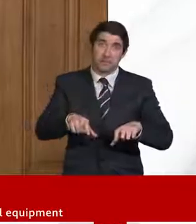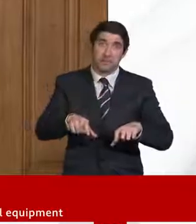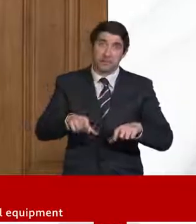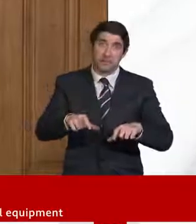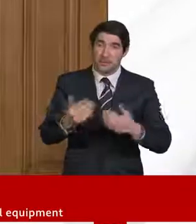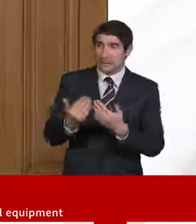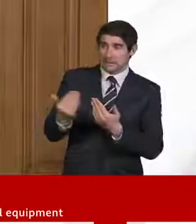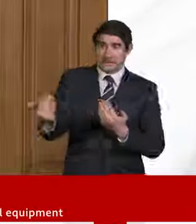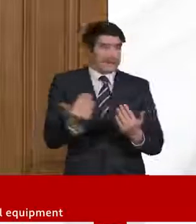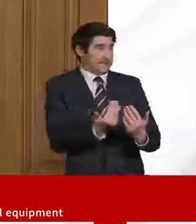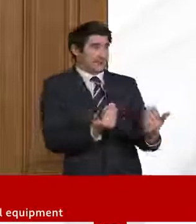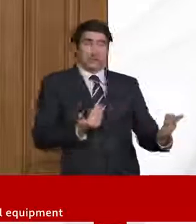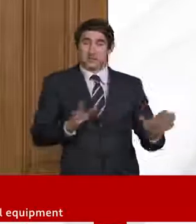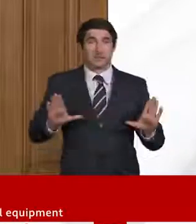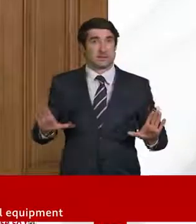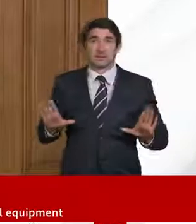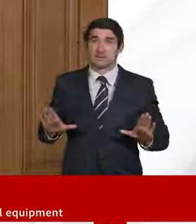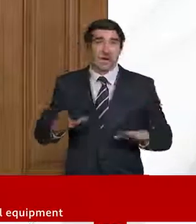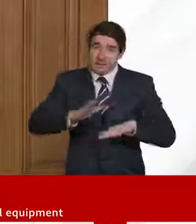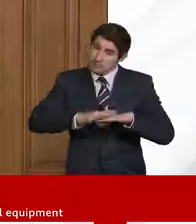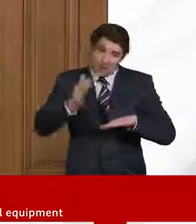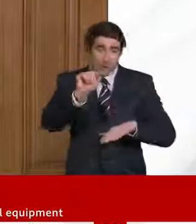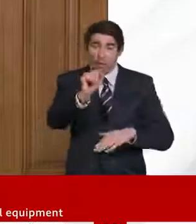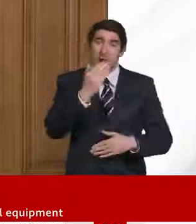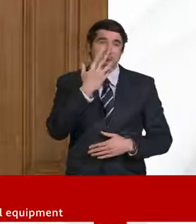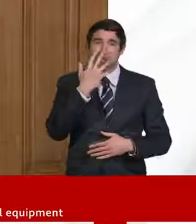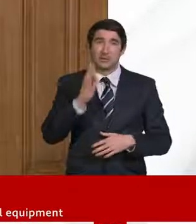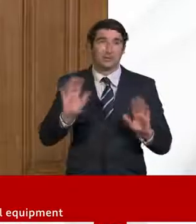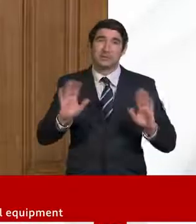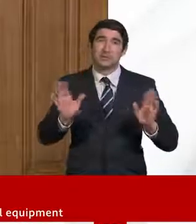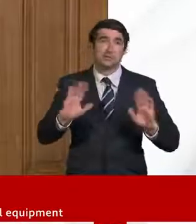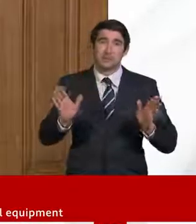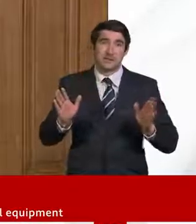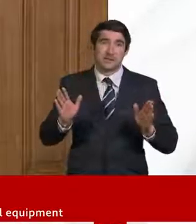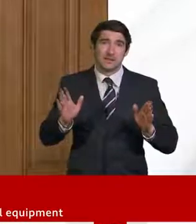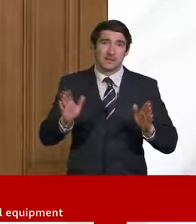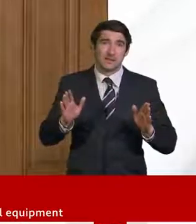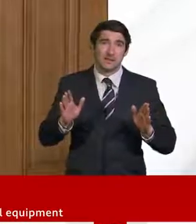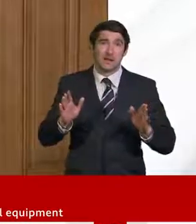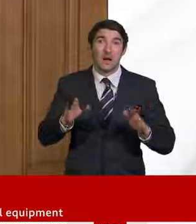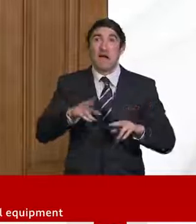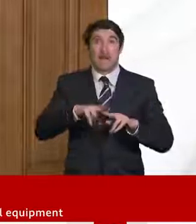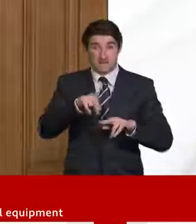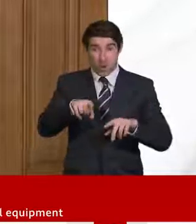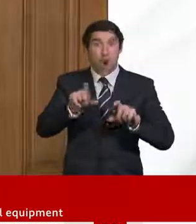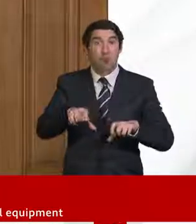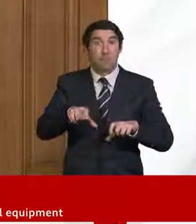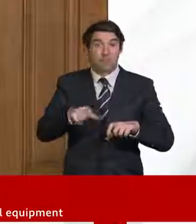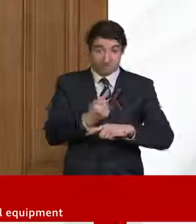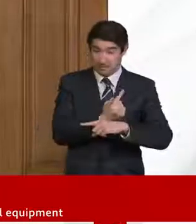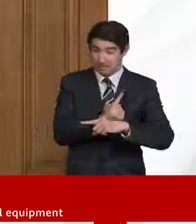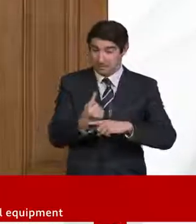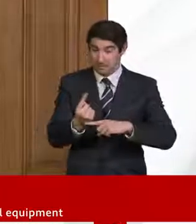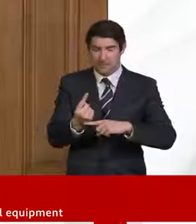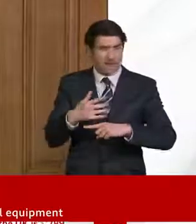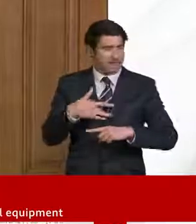obviously for anybody, regardless of age, if you are ill or if you're self-isolating and you don't start getting better after a few days, then you